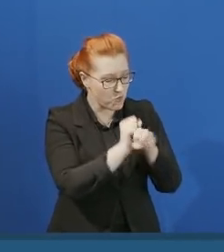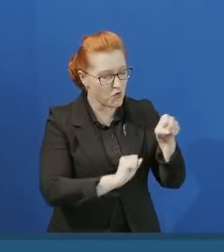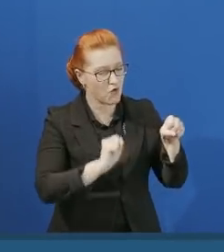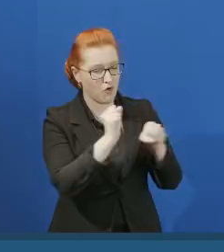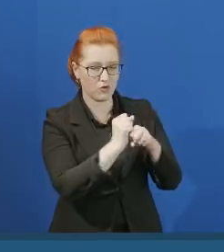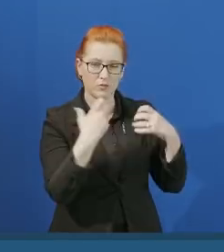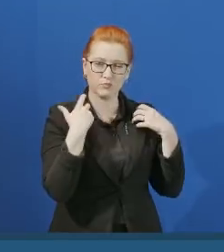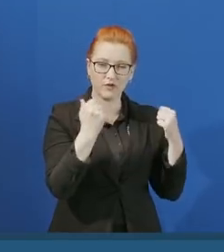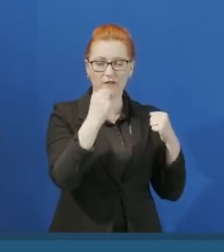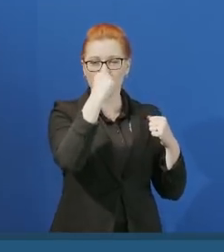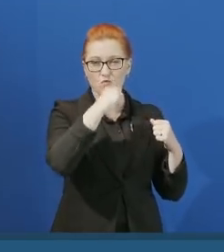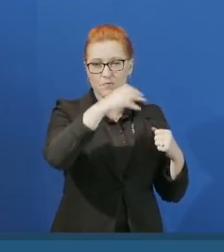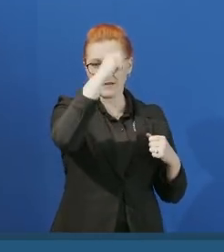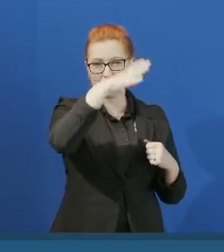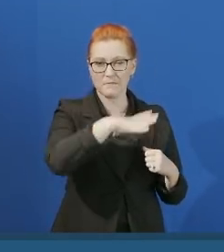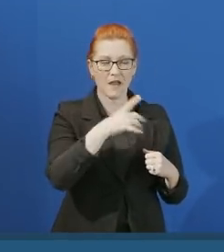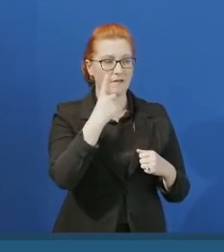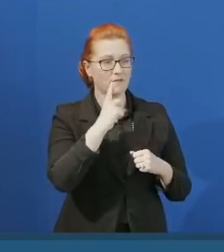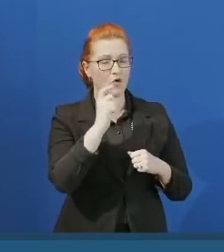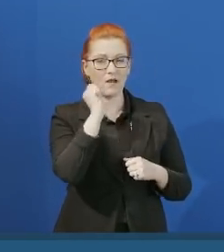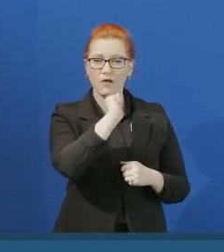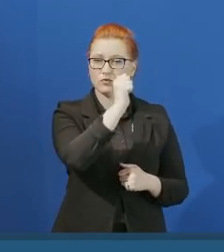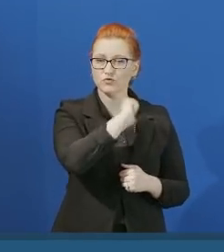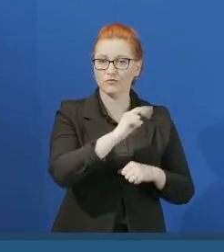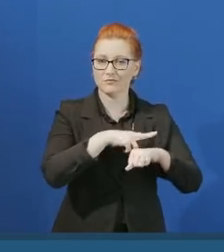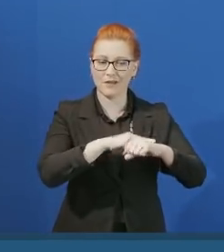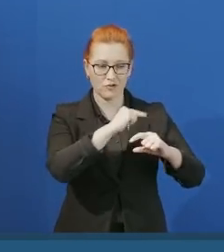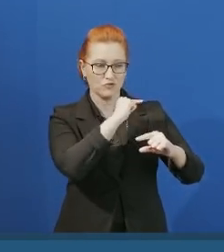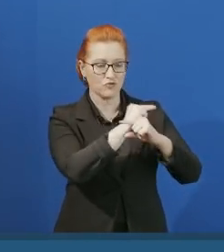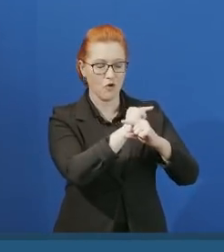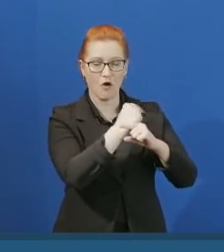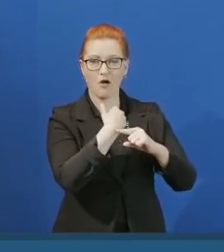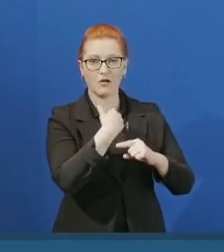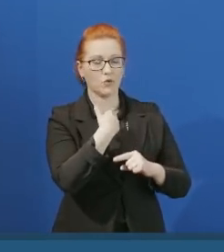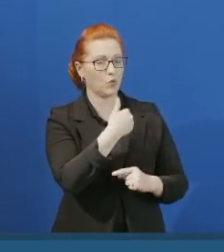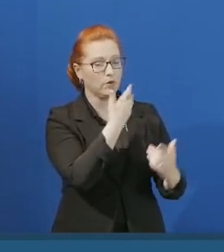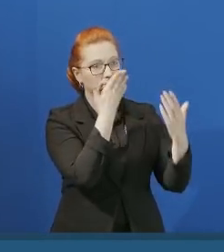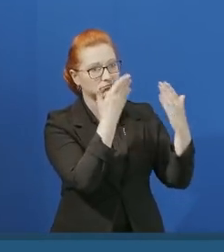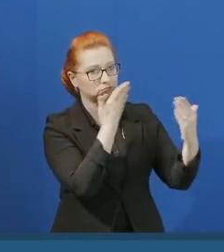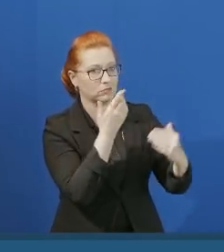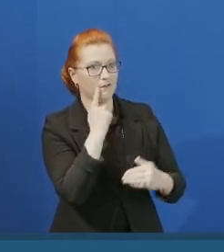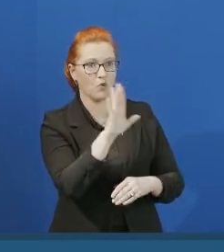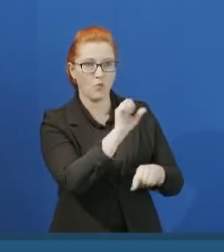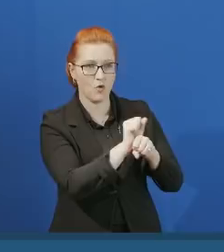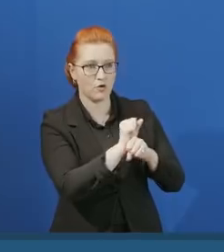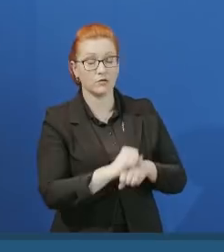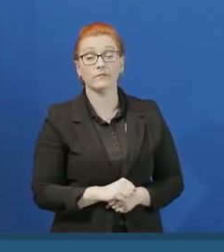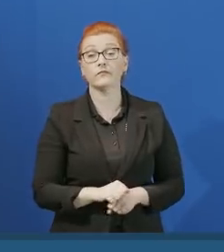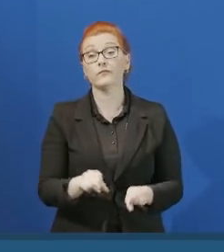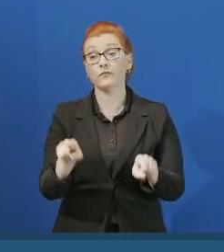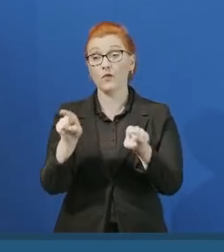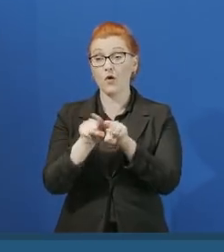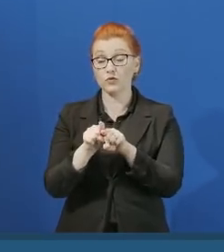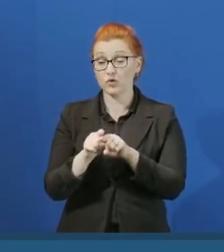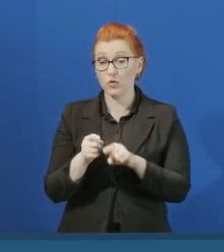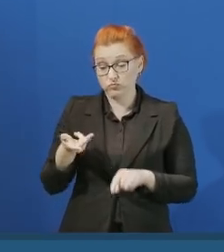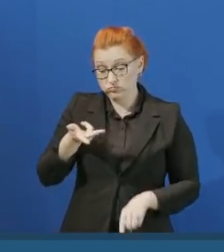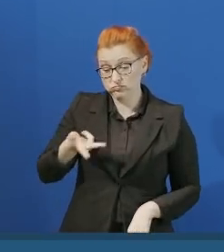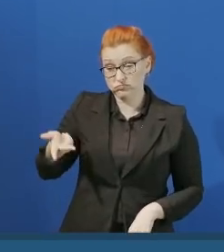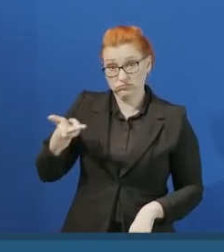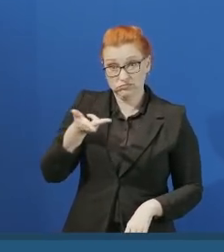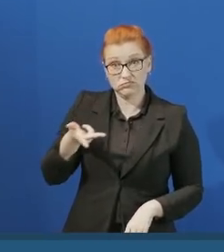Guard. Arizona and Navajo Nation is eternally grateful. We also, with Dr. Christ and